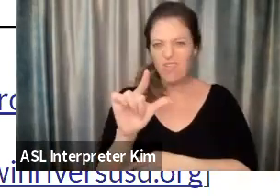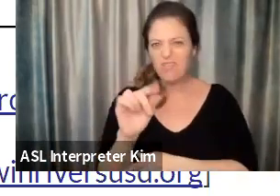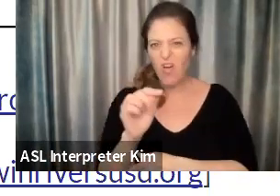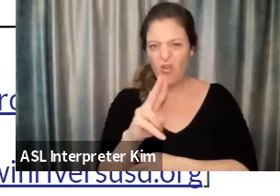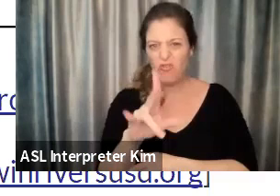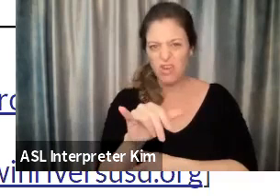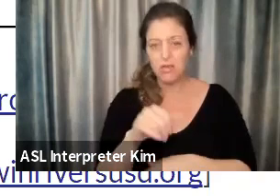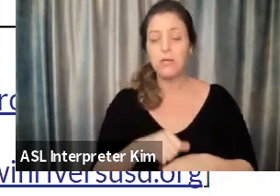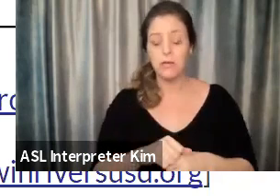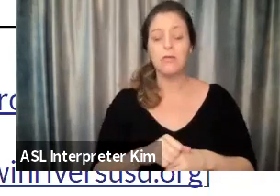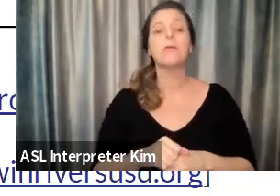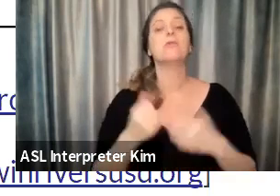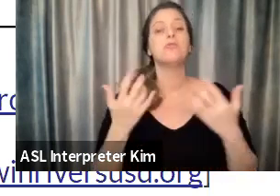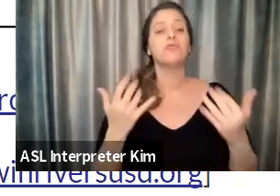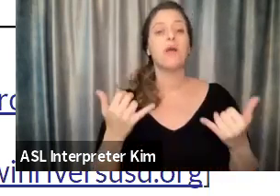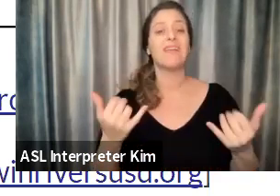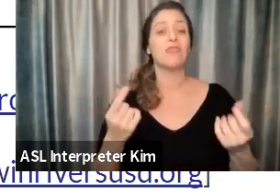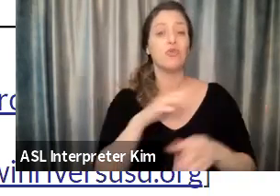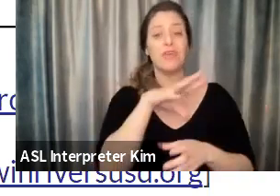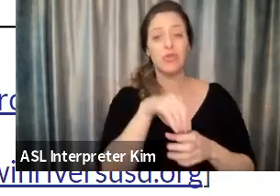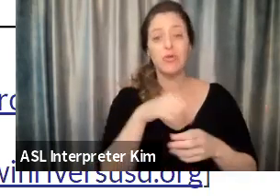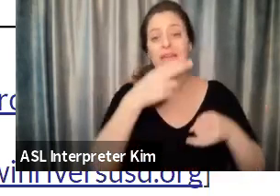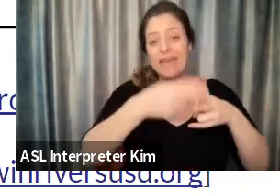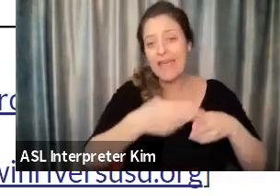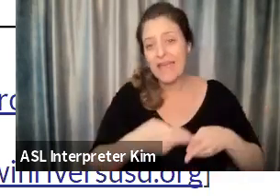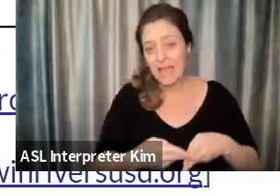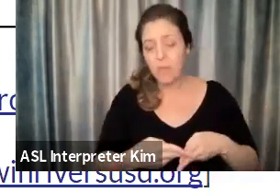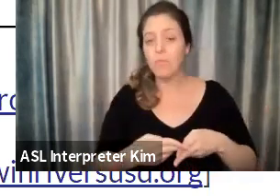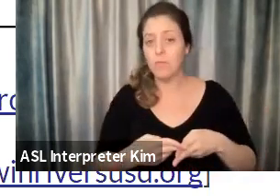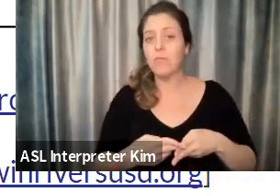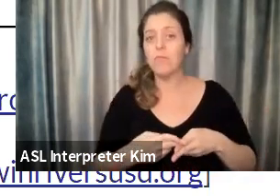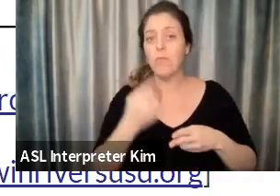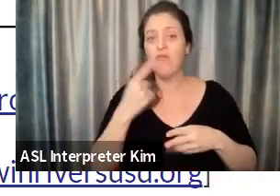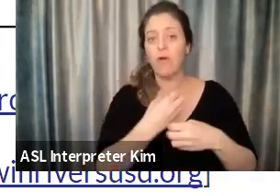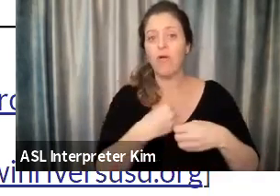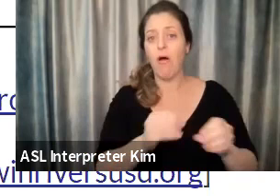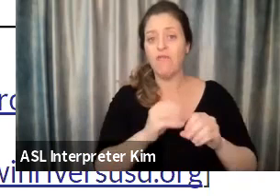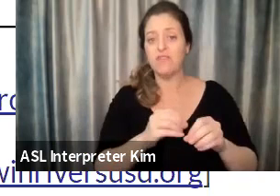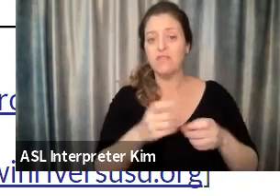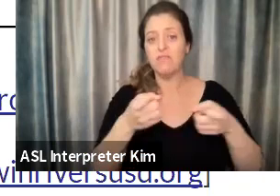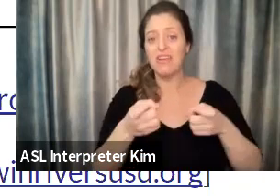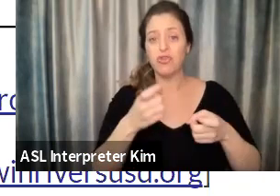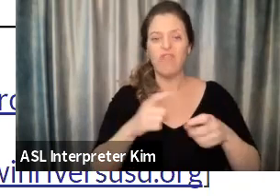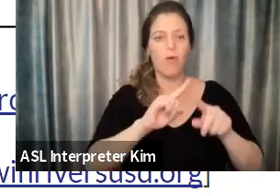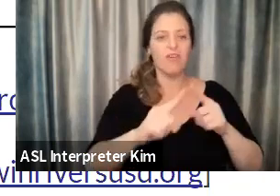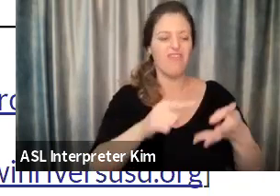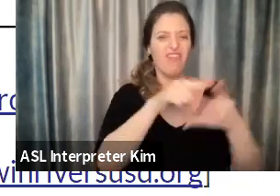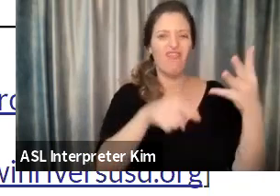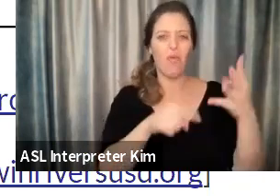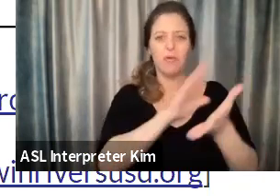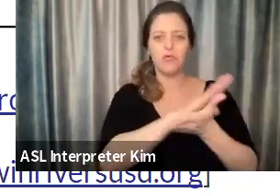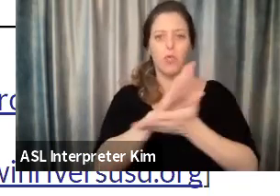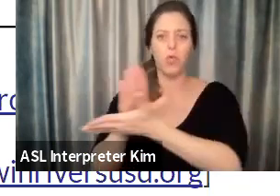managers. So in this case, we include the names of the office managers at these 4 different school sites and